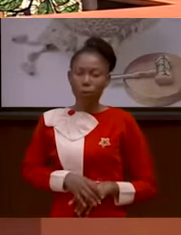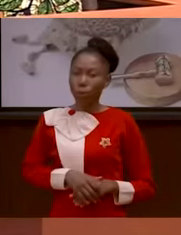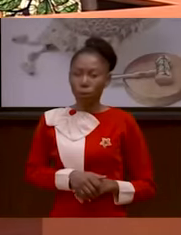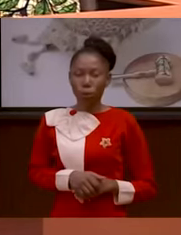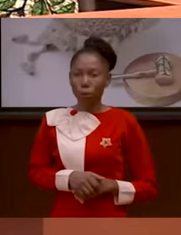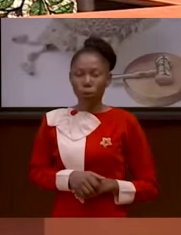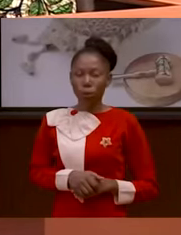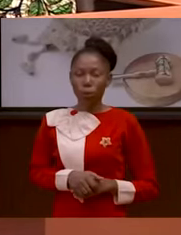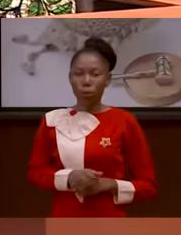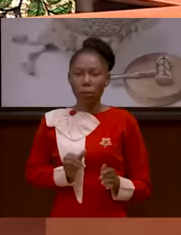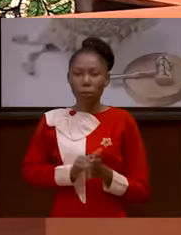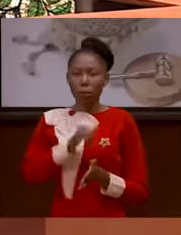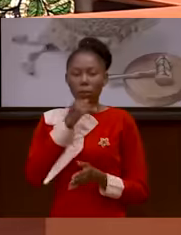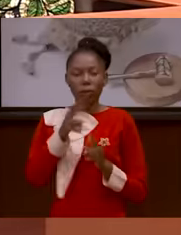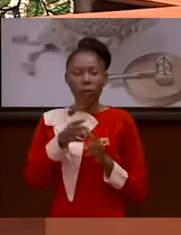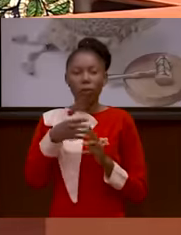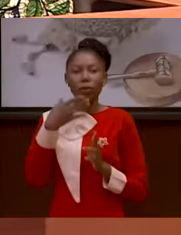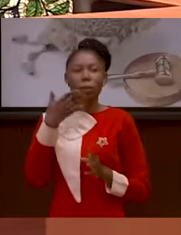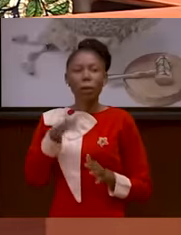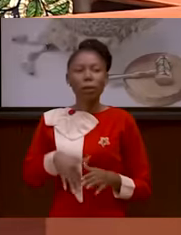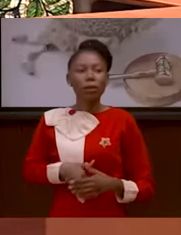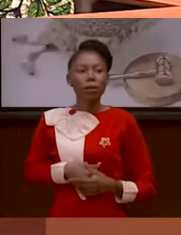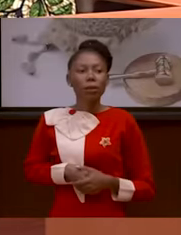Do you understand? I understand.